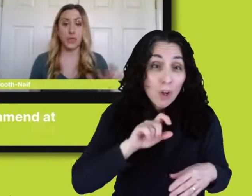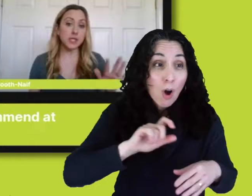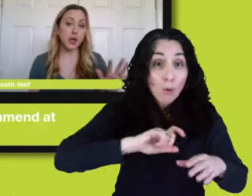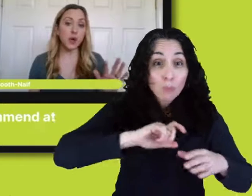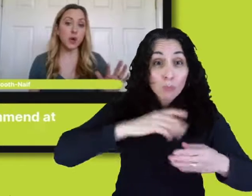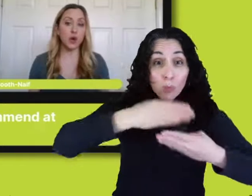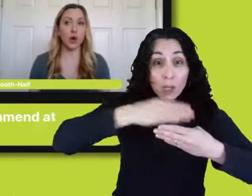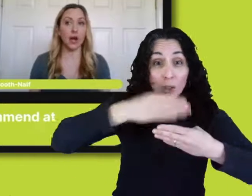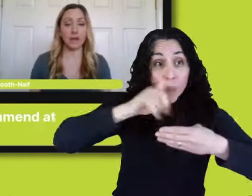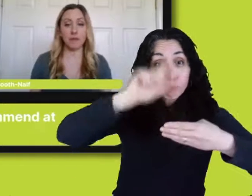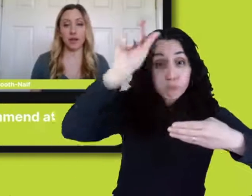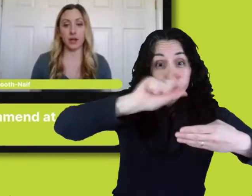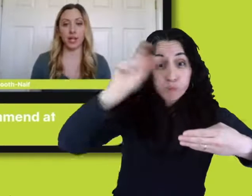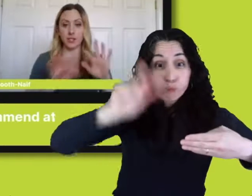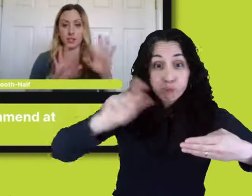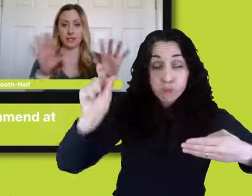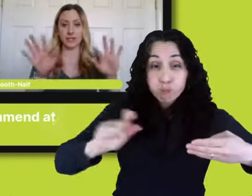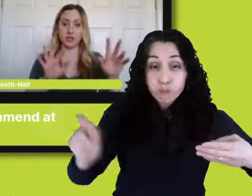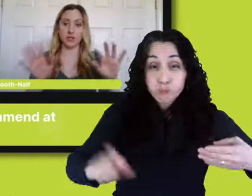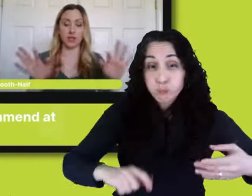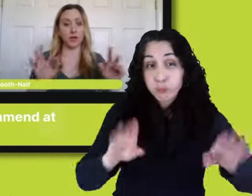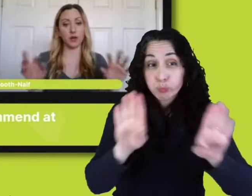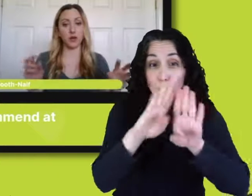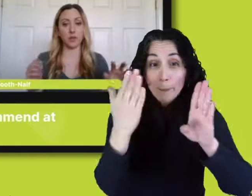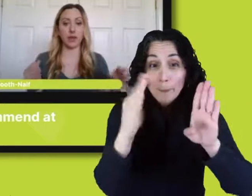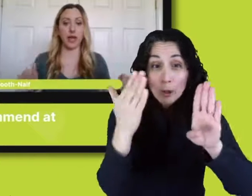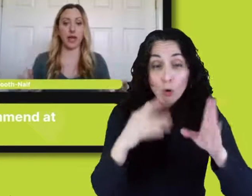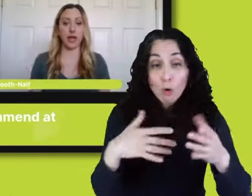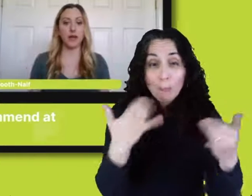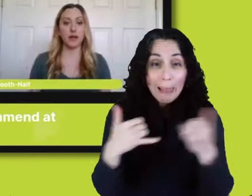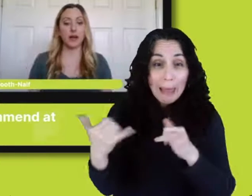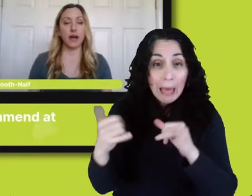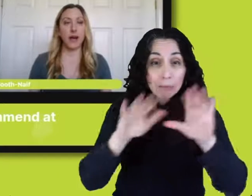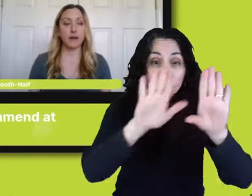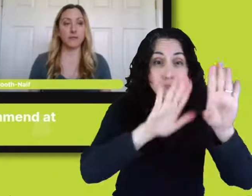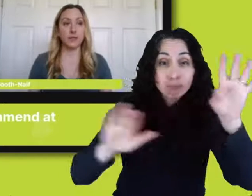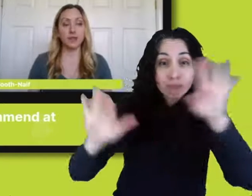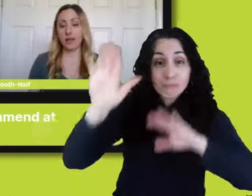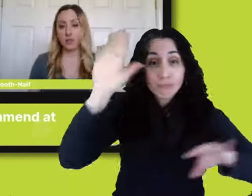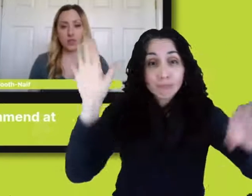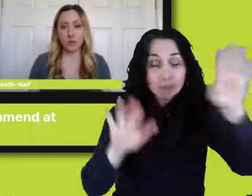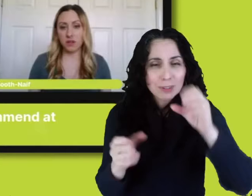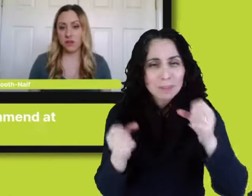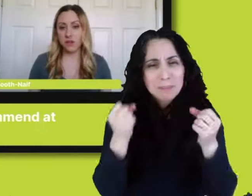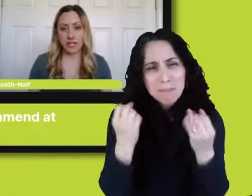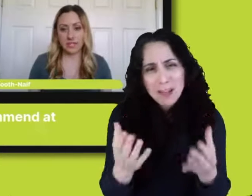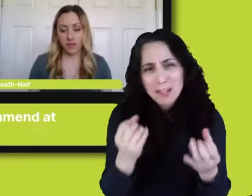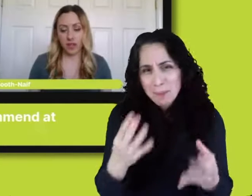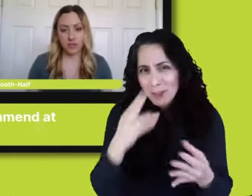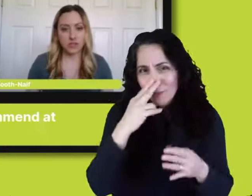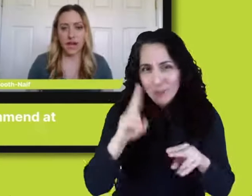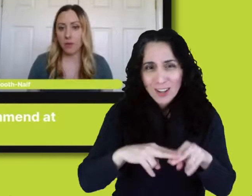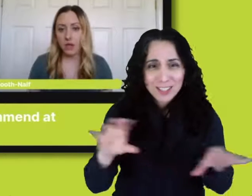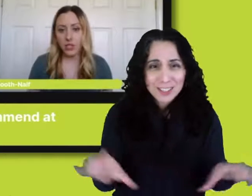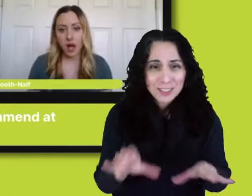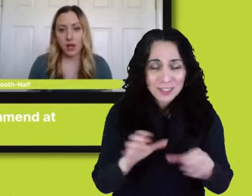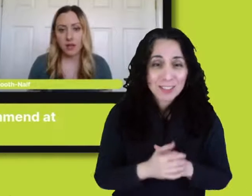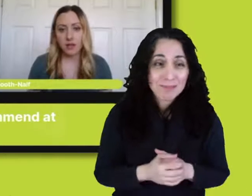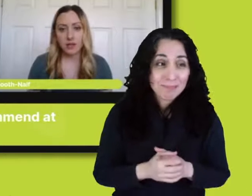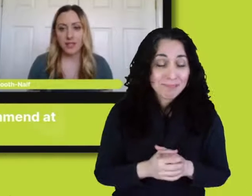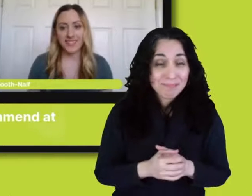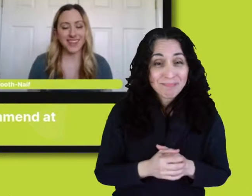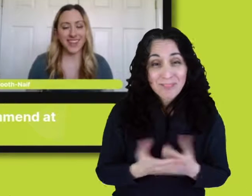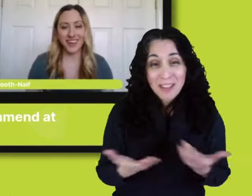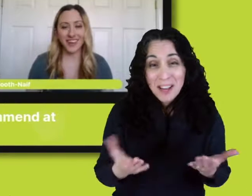cream on a window or on a mirror, and you can do messy shaving cream play. There's so many fun activities. Sidewalk